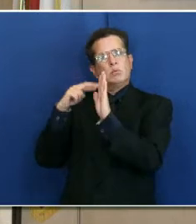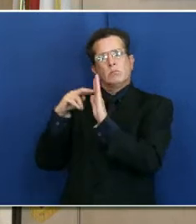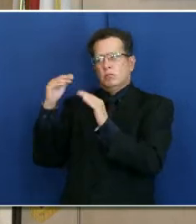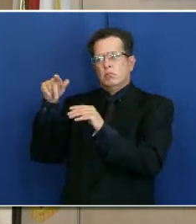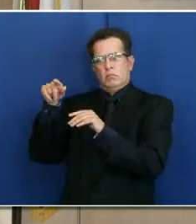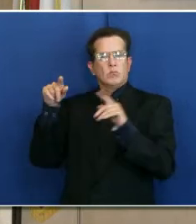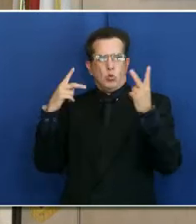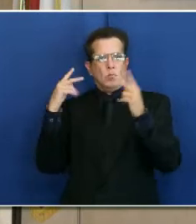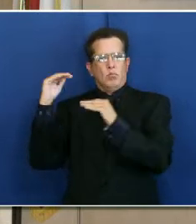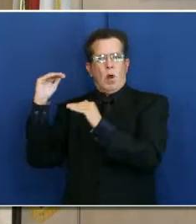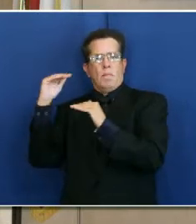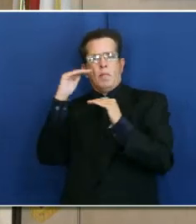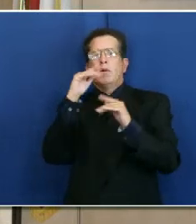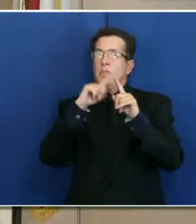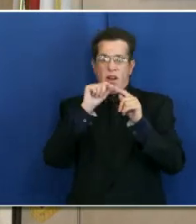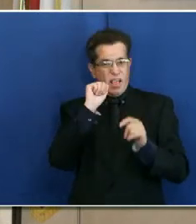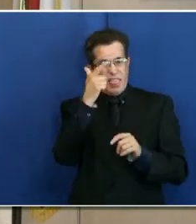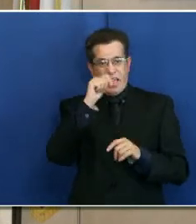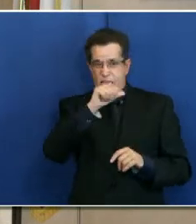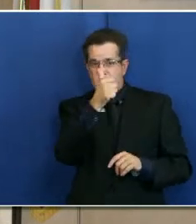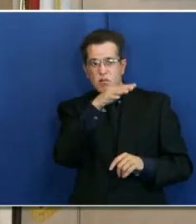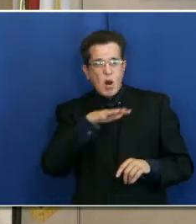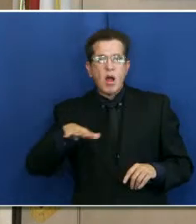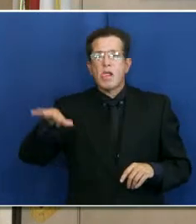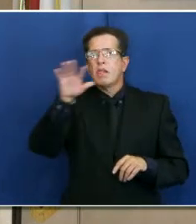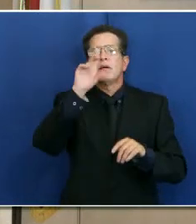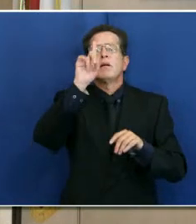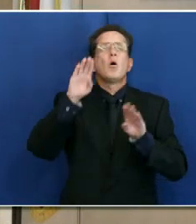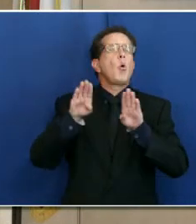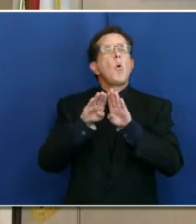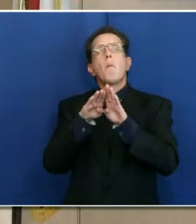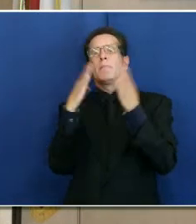Everything else opened. So that is